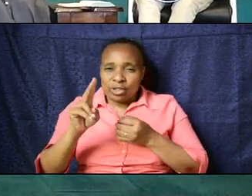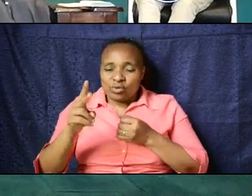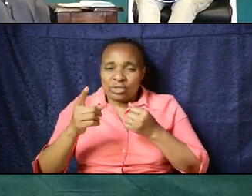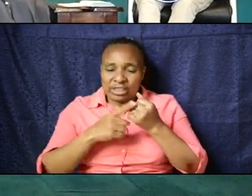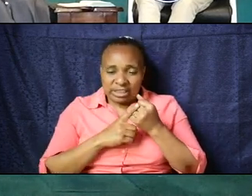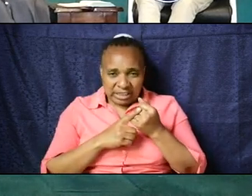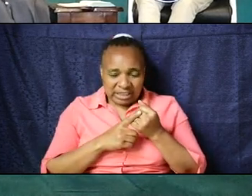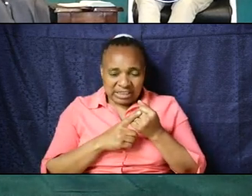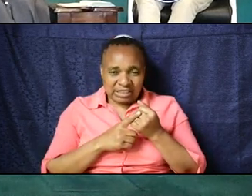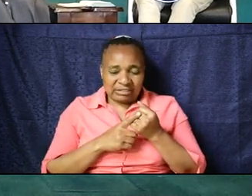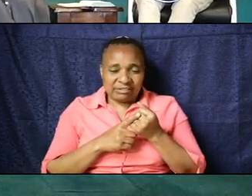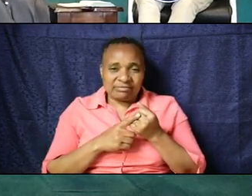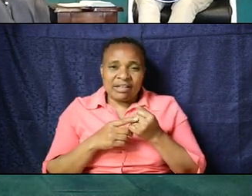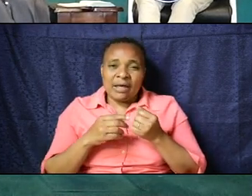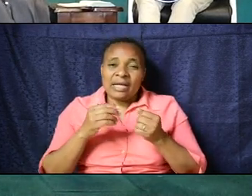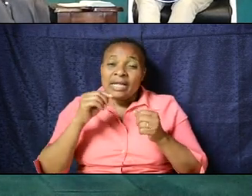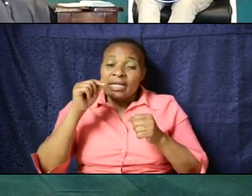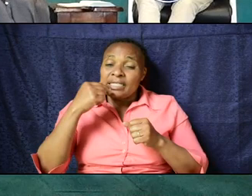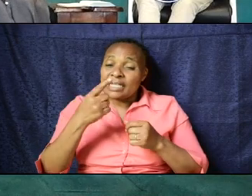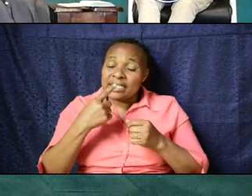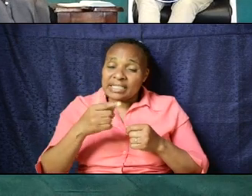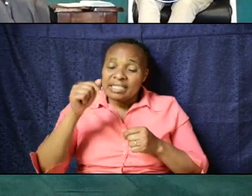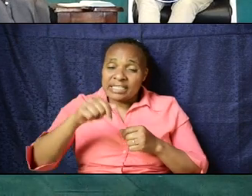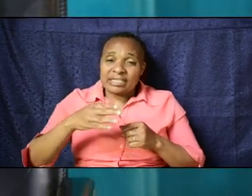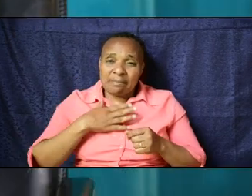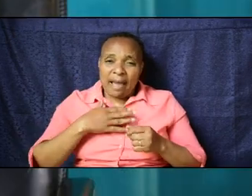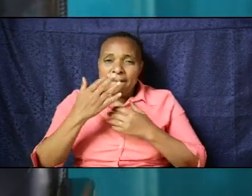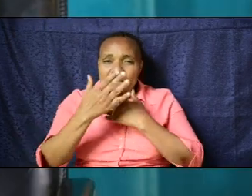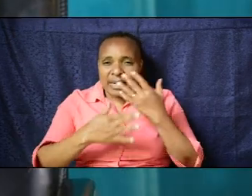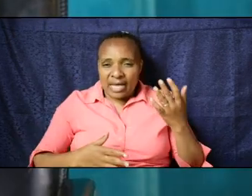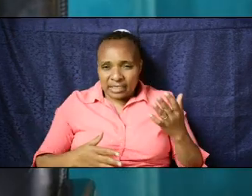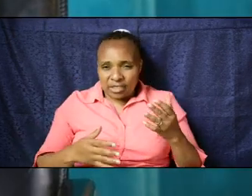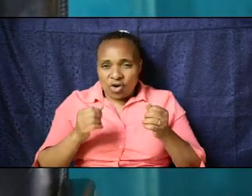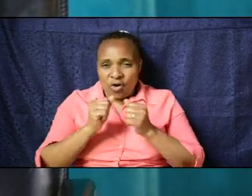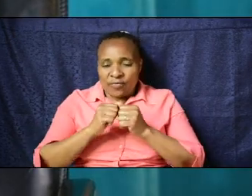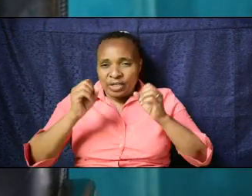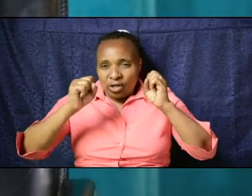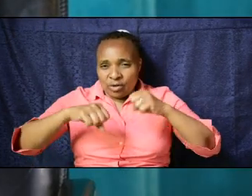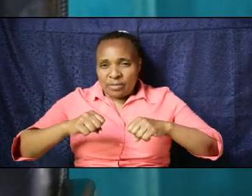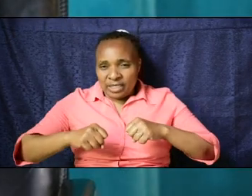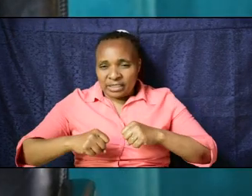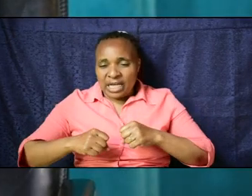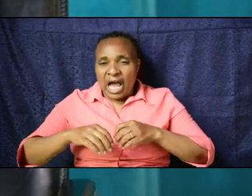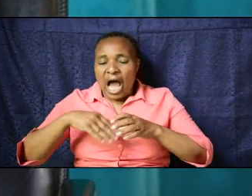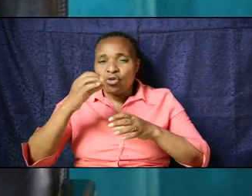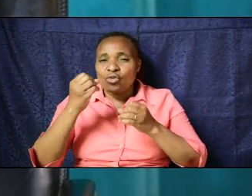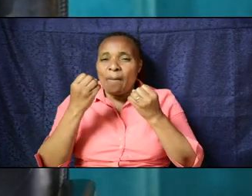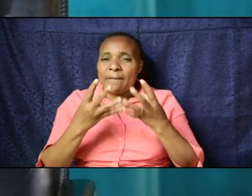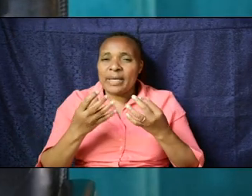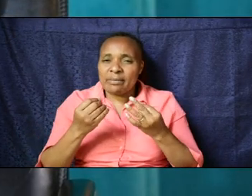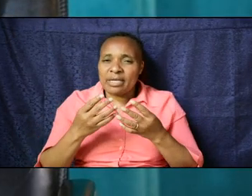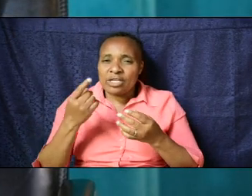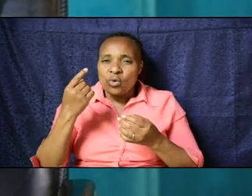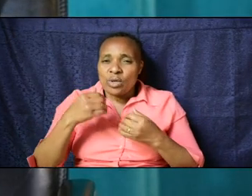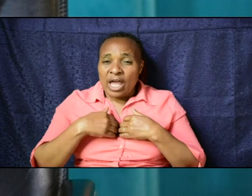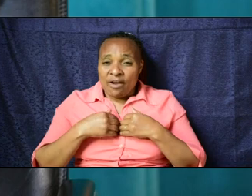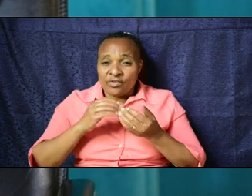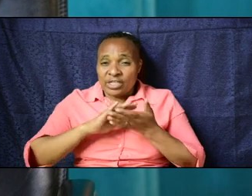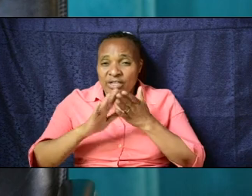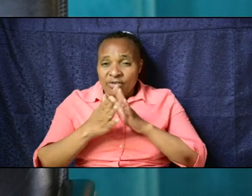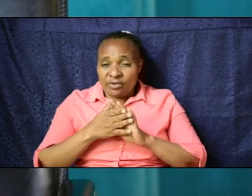Matthew 26:28. It says, this is my blood of the covenant, which is poured out of many for the forgiveness of